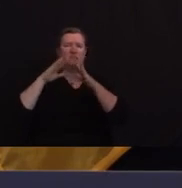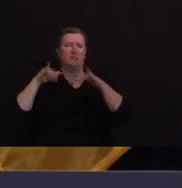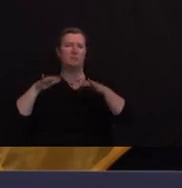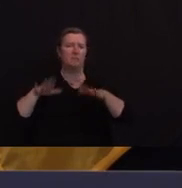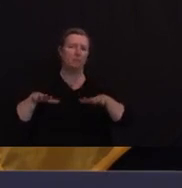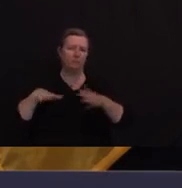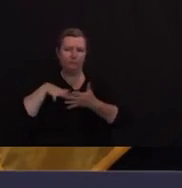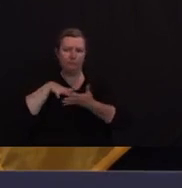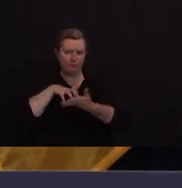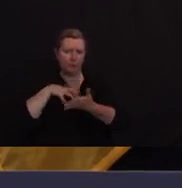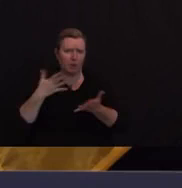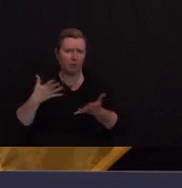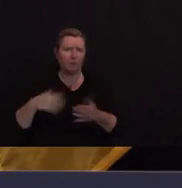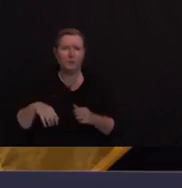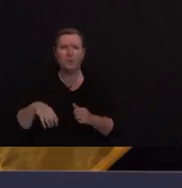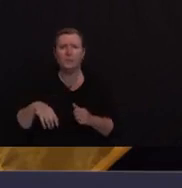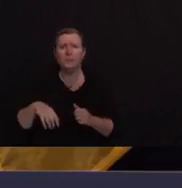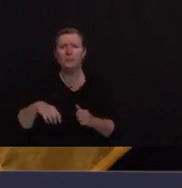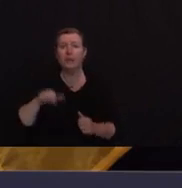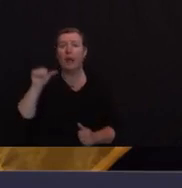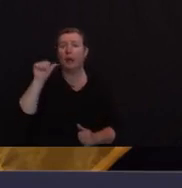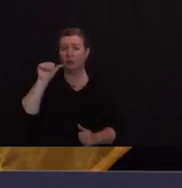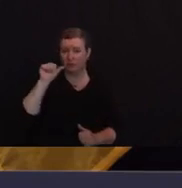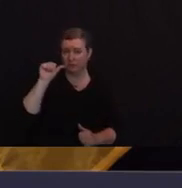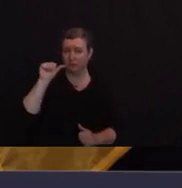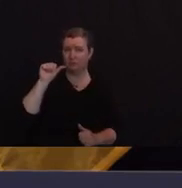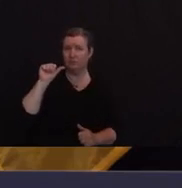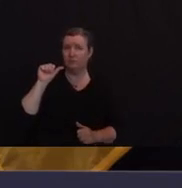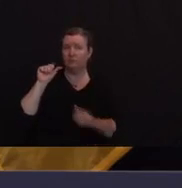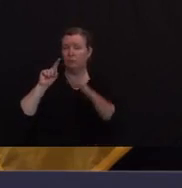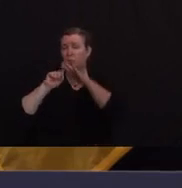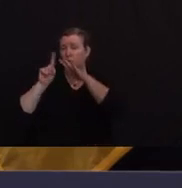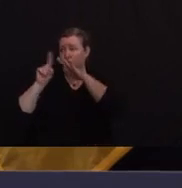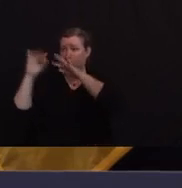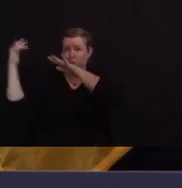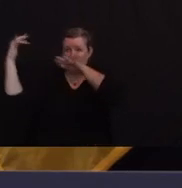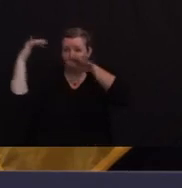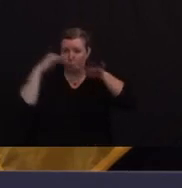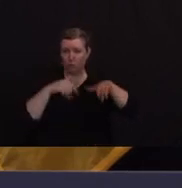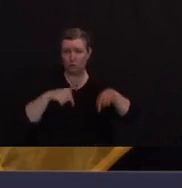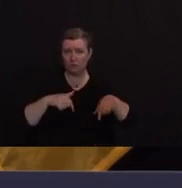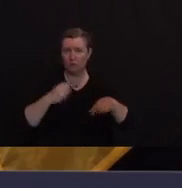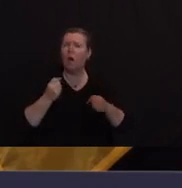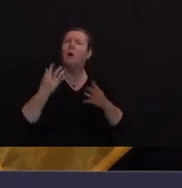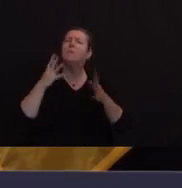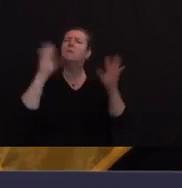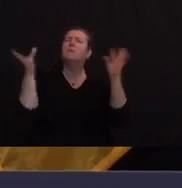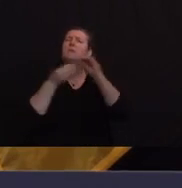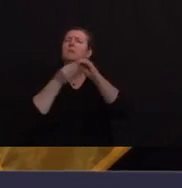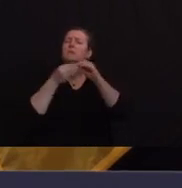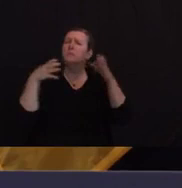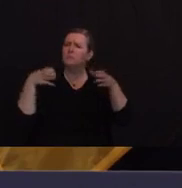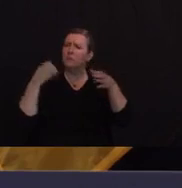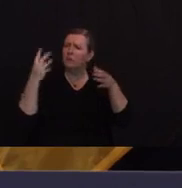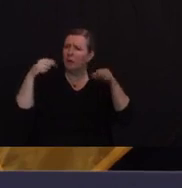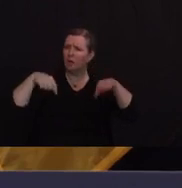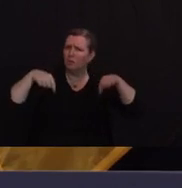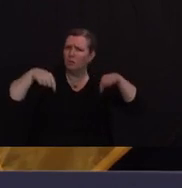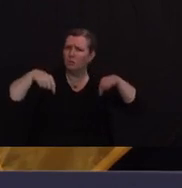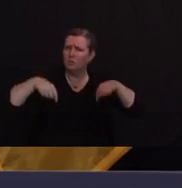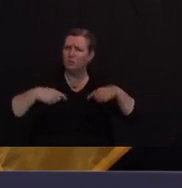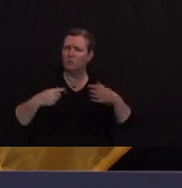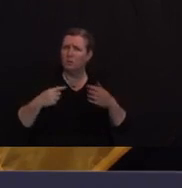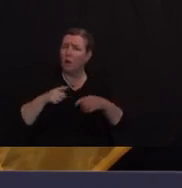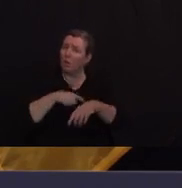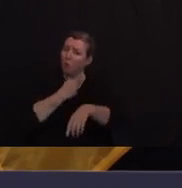Afghanistan and refugees at the Joint Base McGuire-Dix Lakehurst? How many are there and how long are they expected to stay? How long are they allowed to